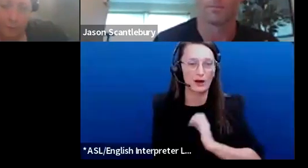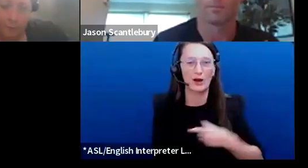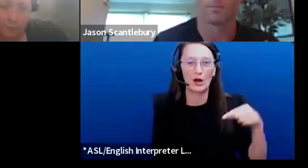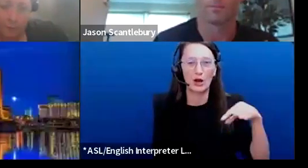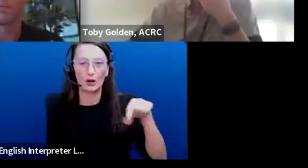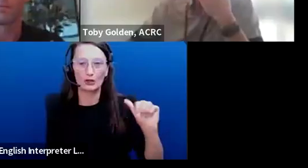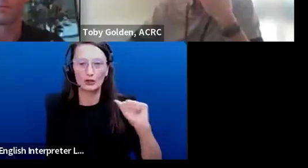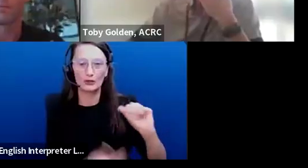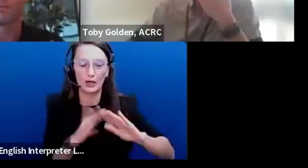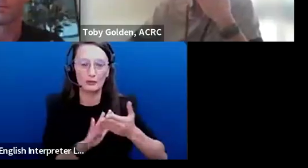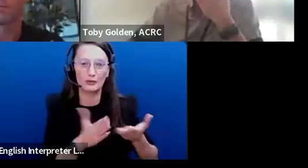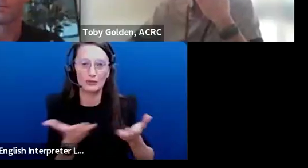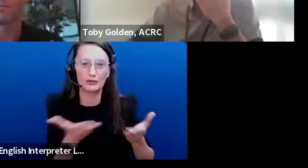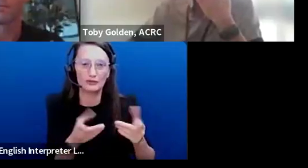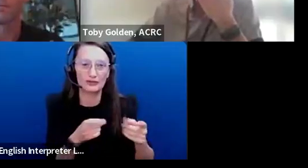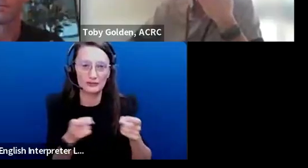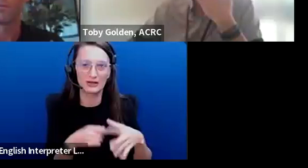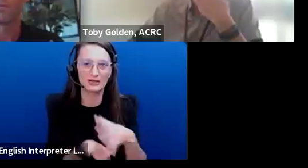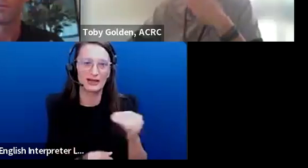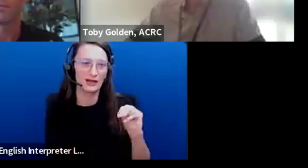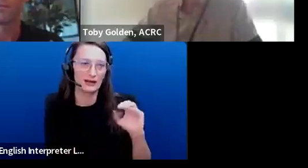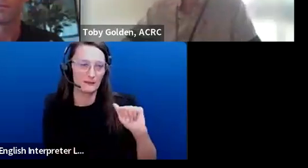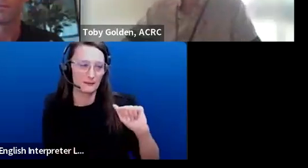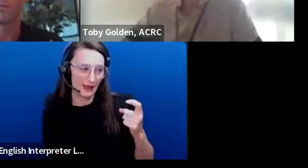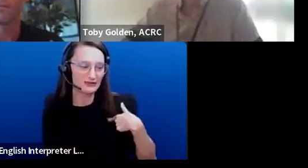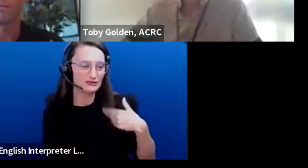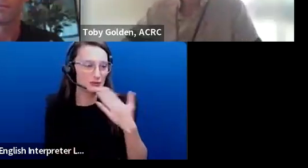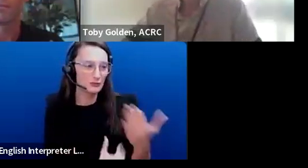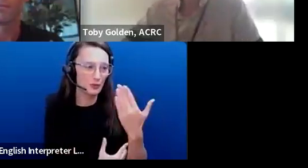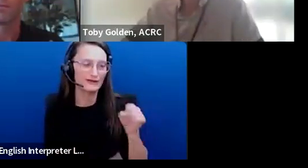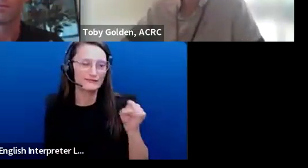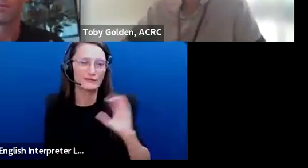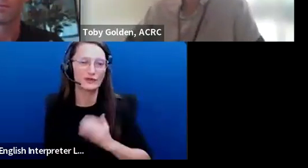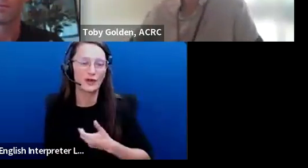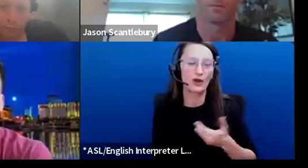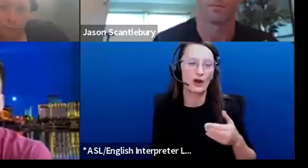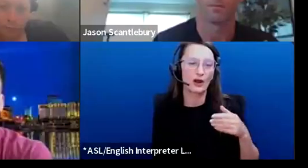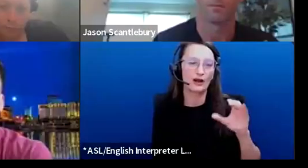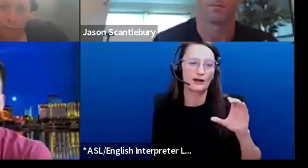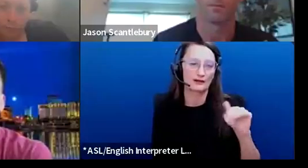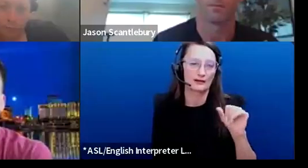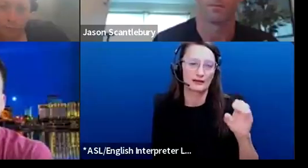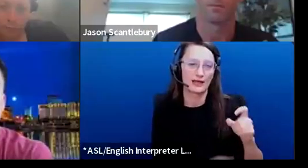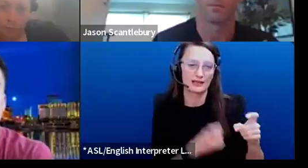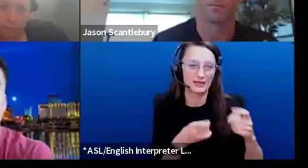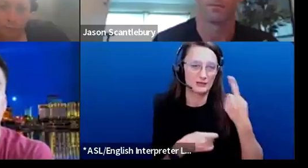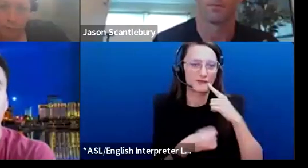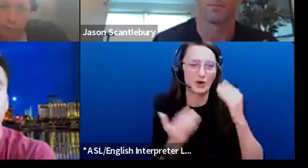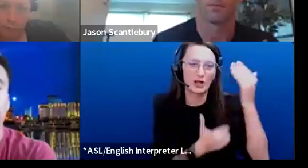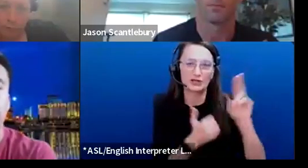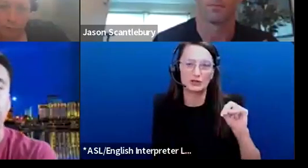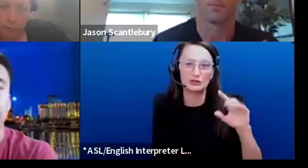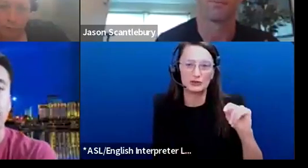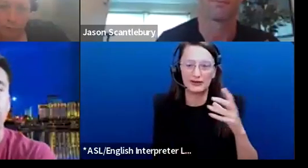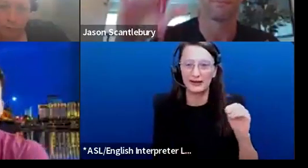services manager. And Max, good morning to Max, one of our case management and our adult unit. And good morning